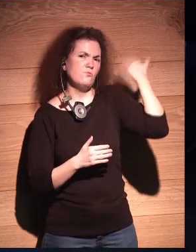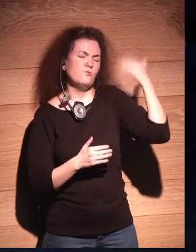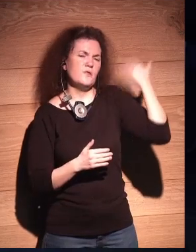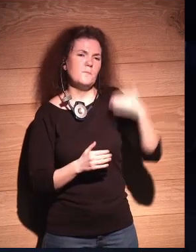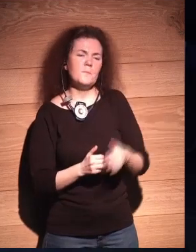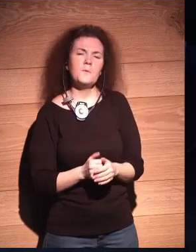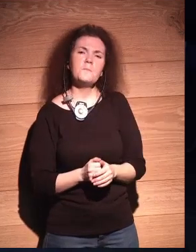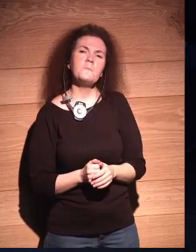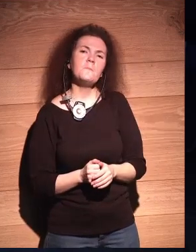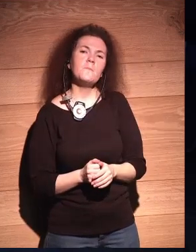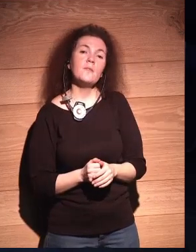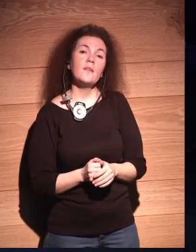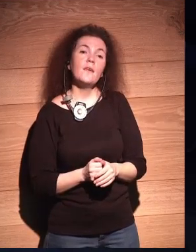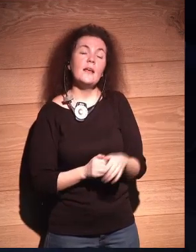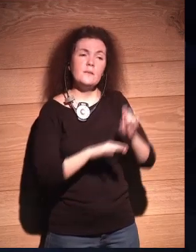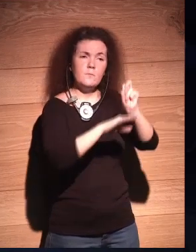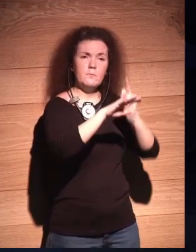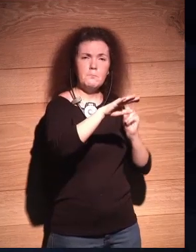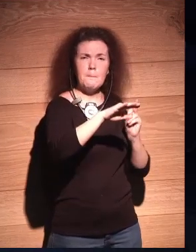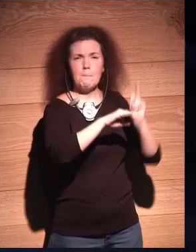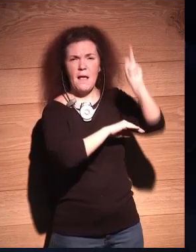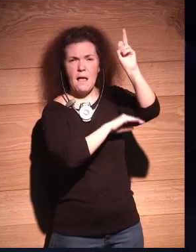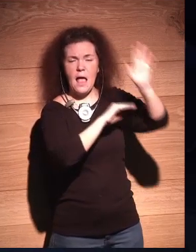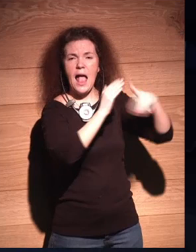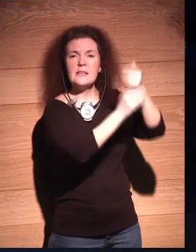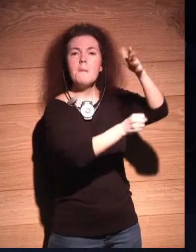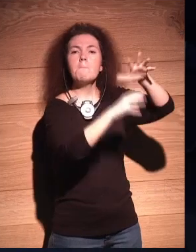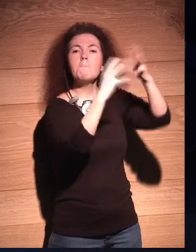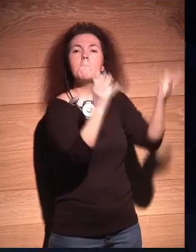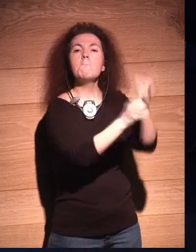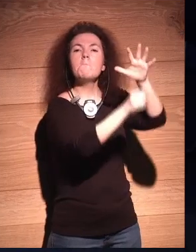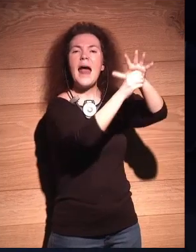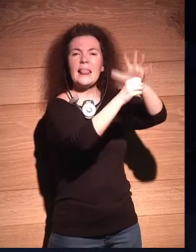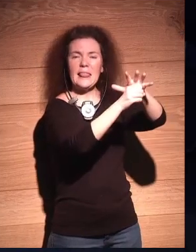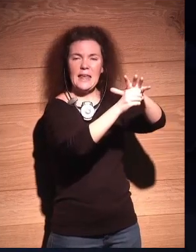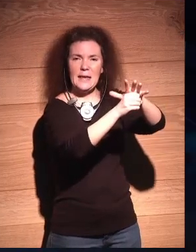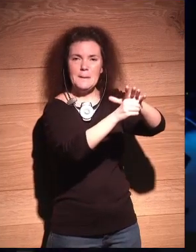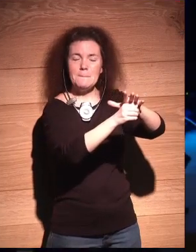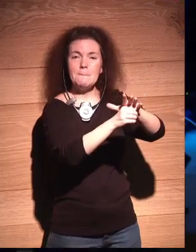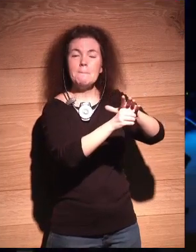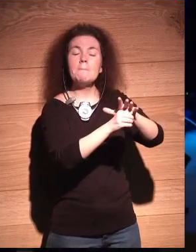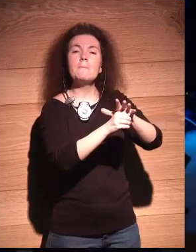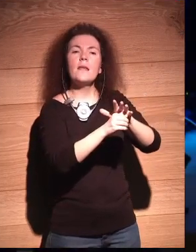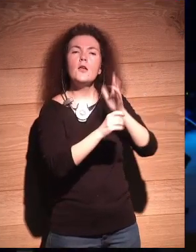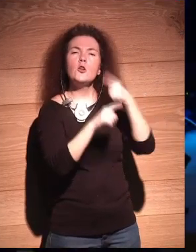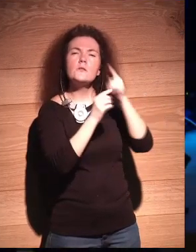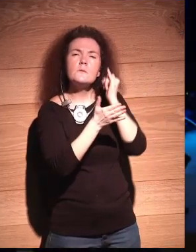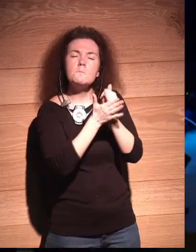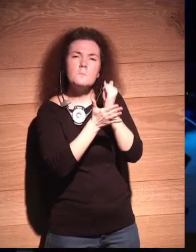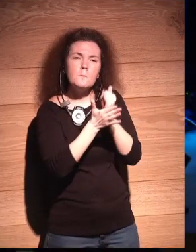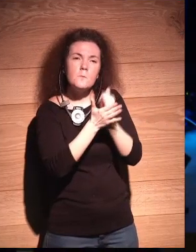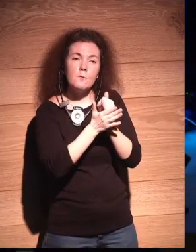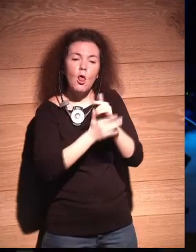We were sending them to Mars. And so we would test these things out in the parking lot.